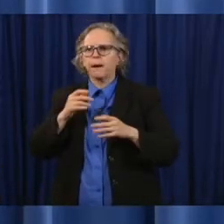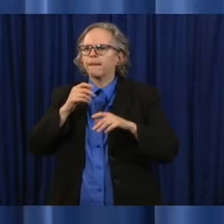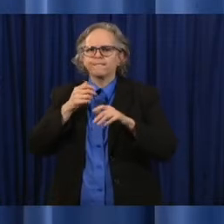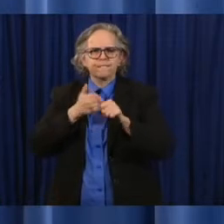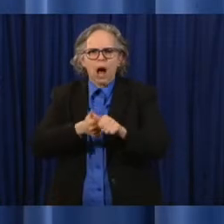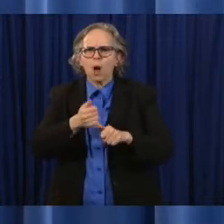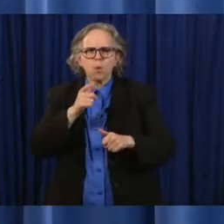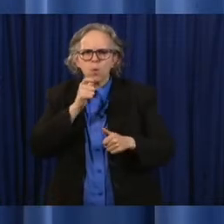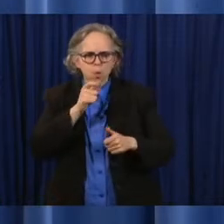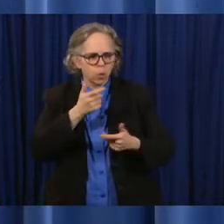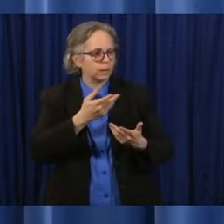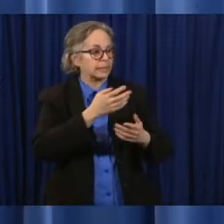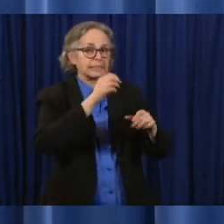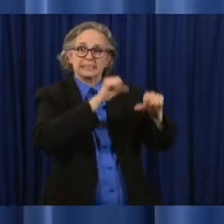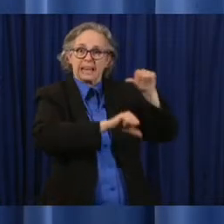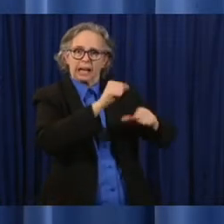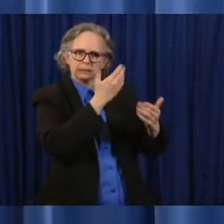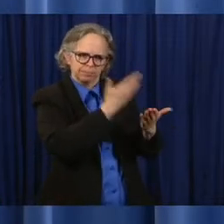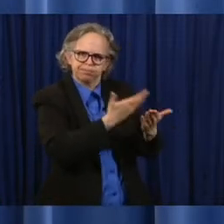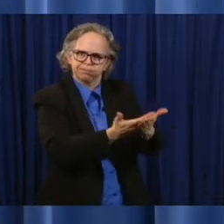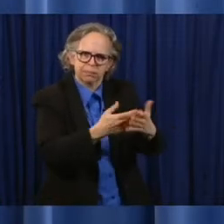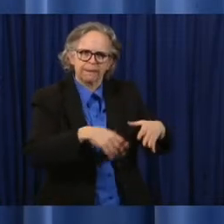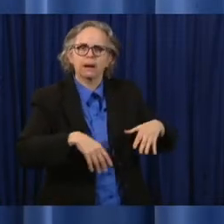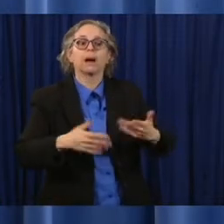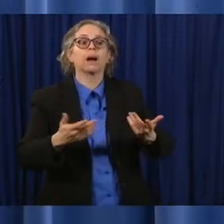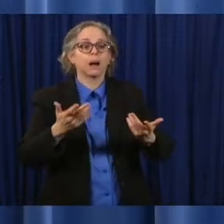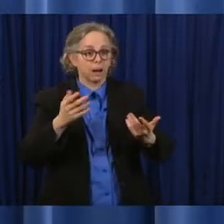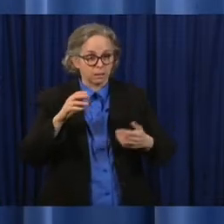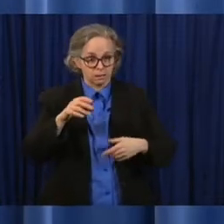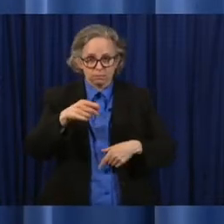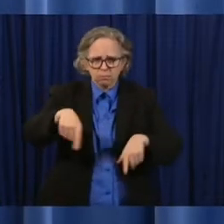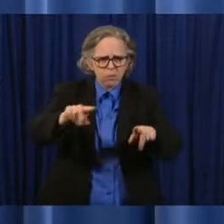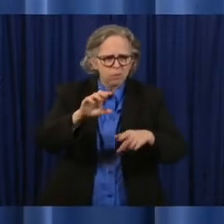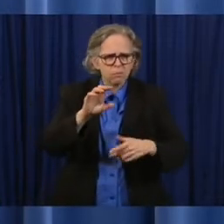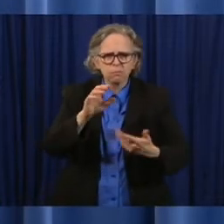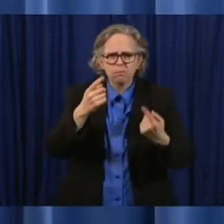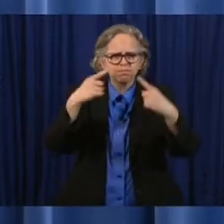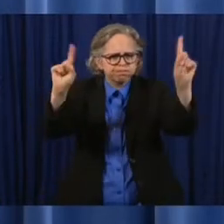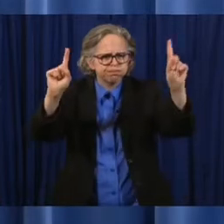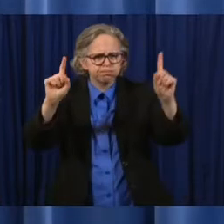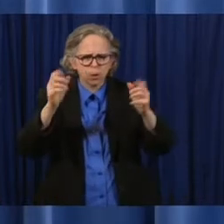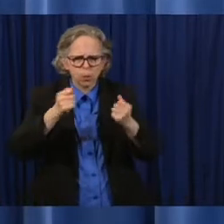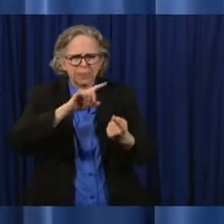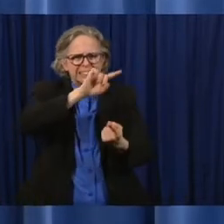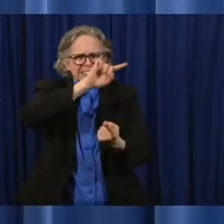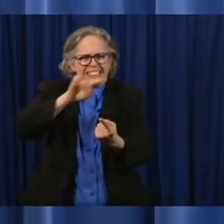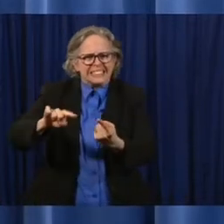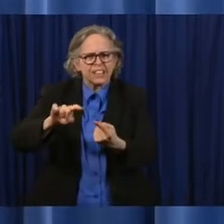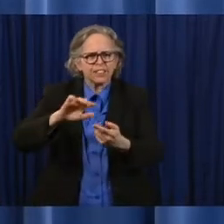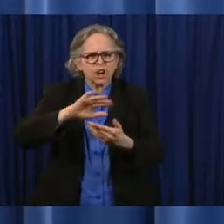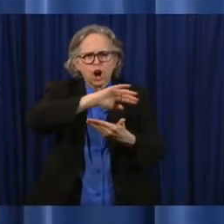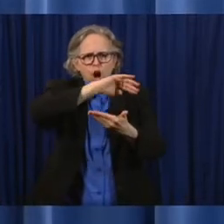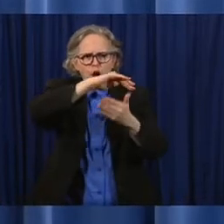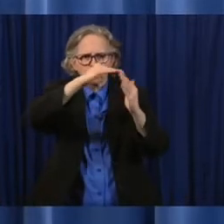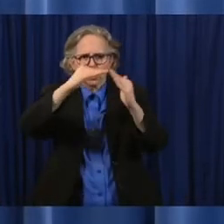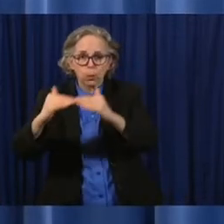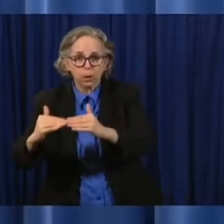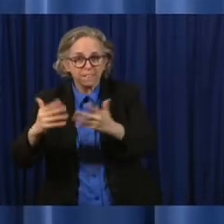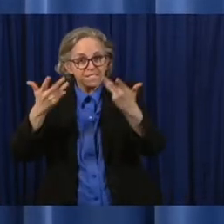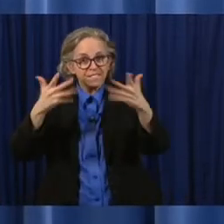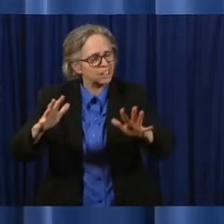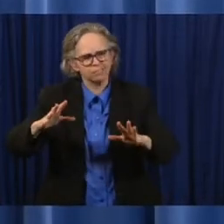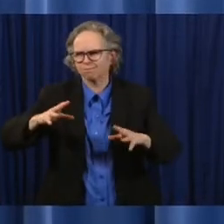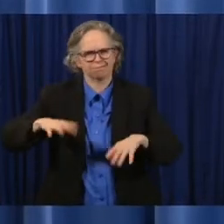through and flattened that curve and did the job. The job's not over, but as